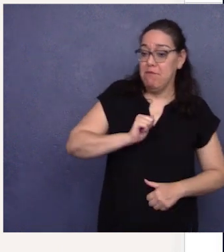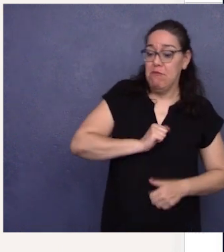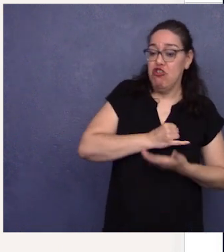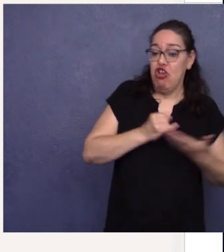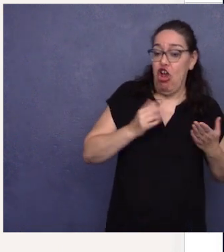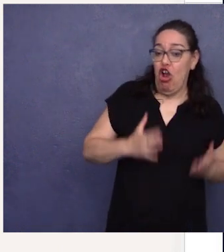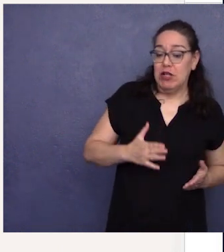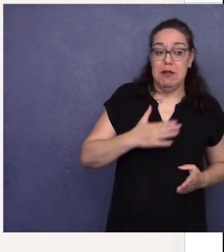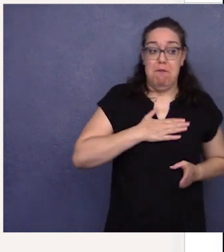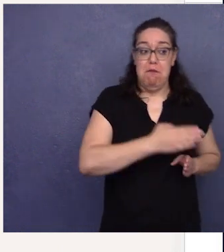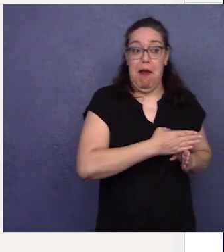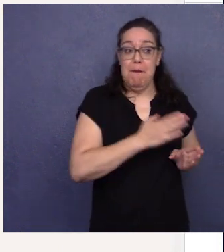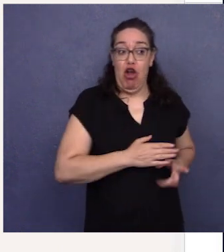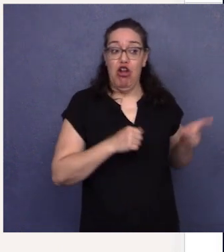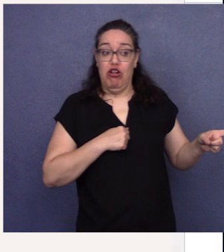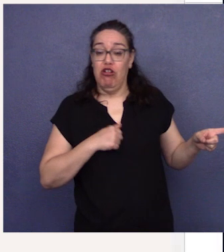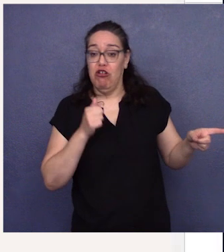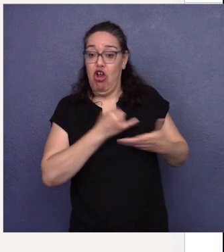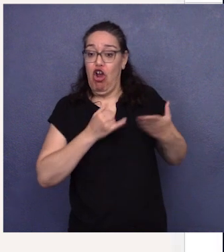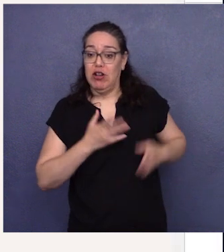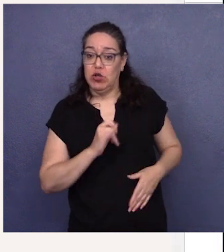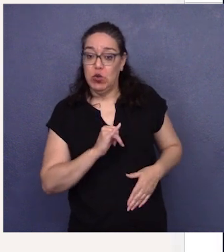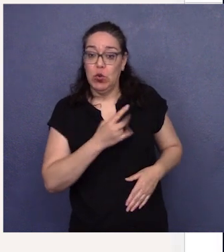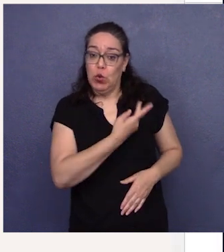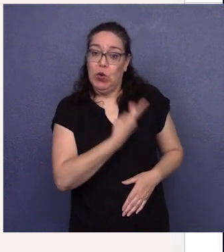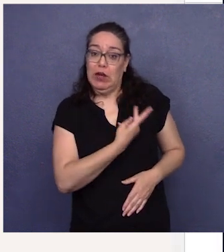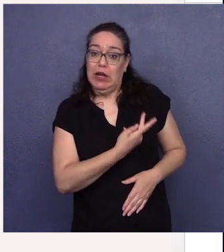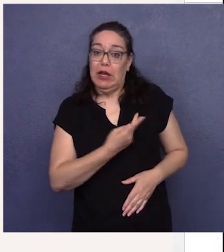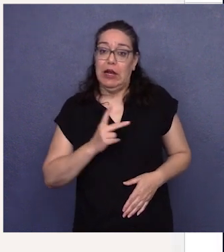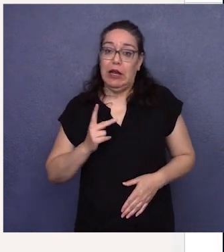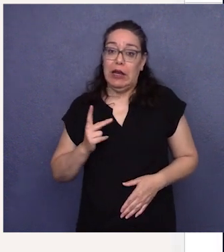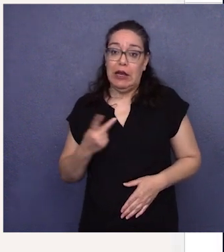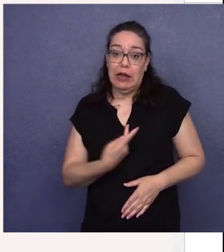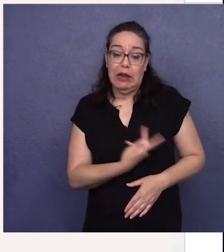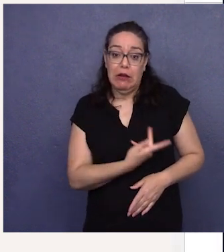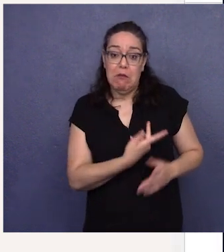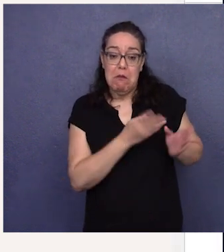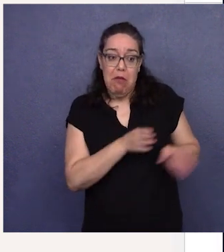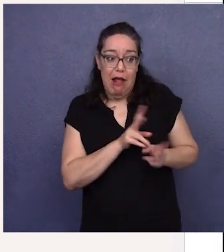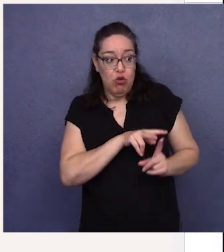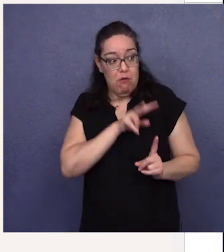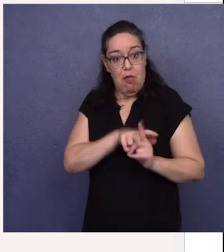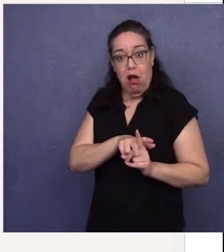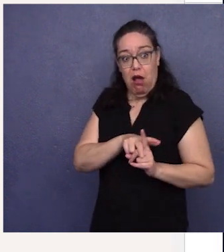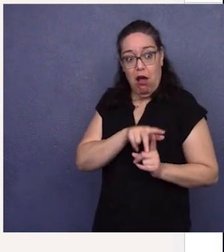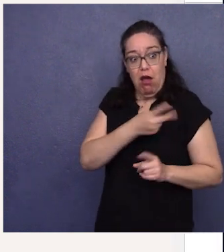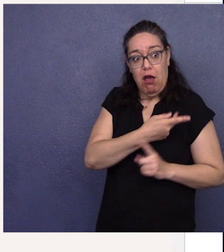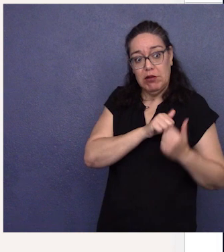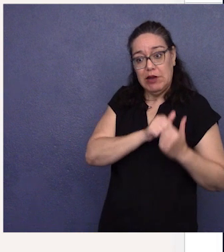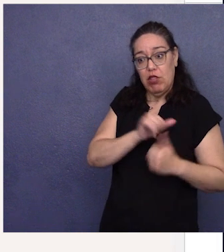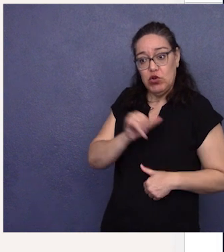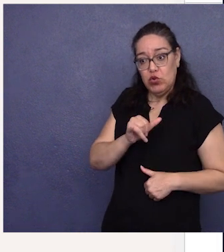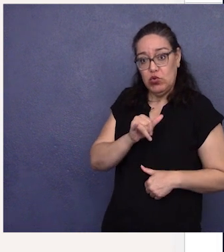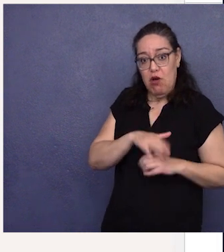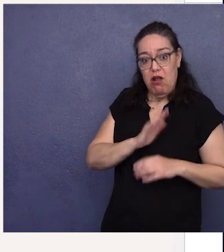we were going to apply together on our own. So I'm wondering. No, you're fine. That doesn't